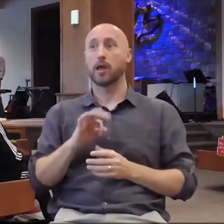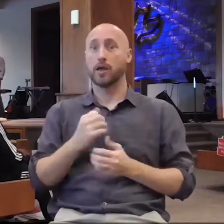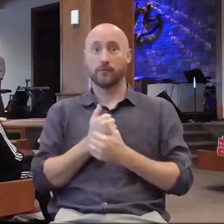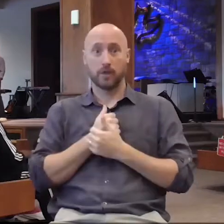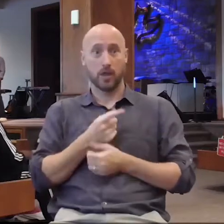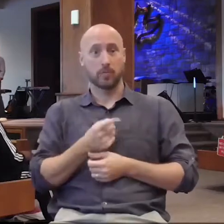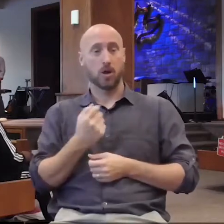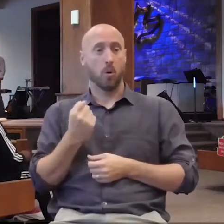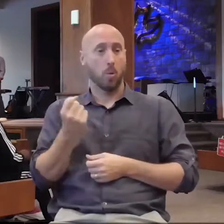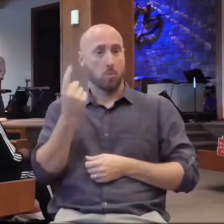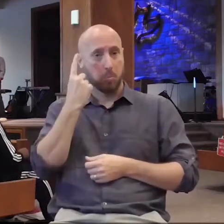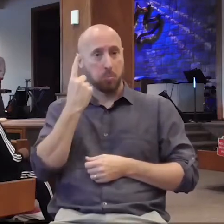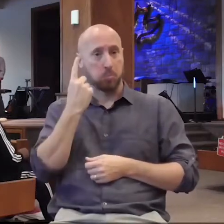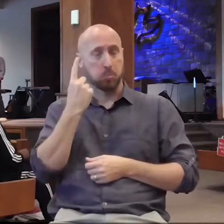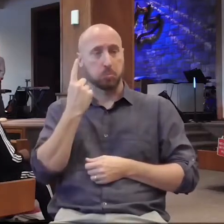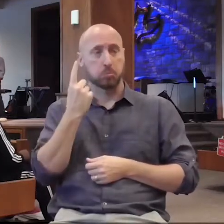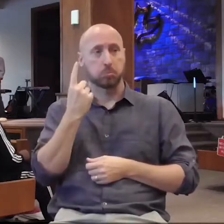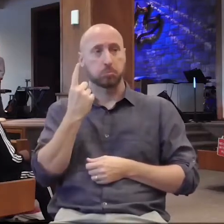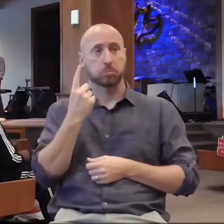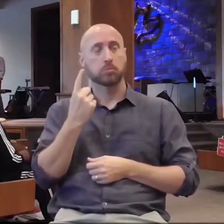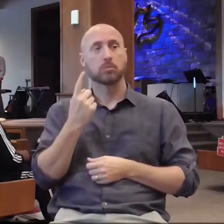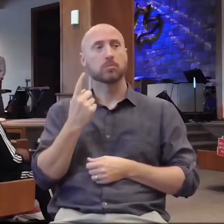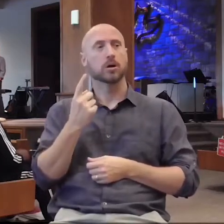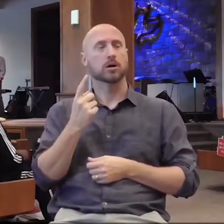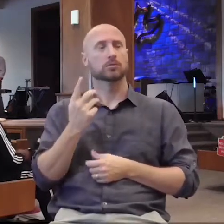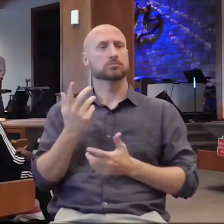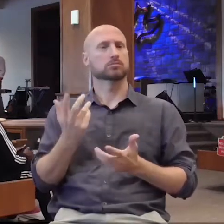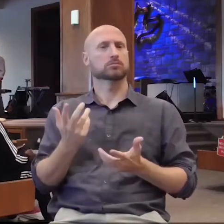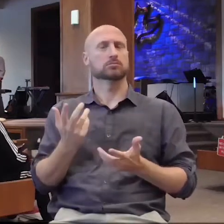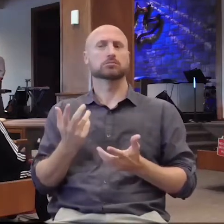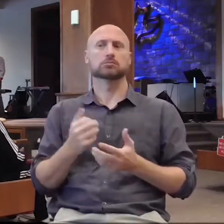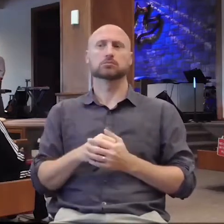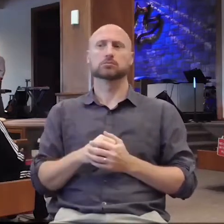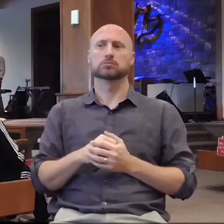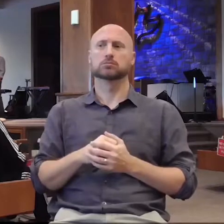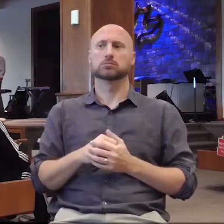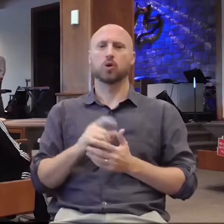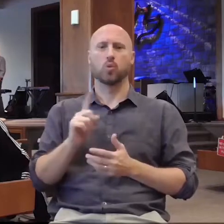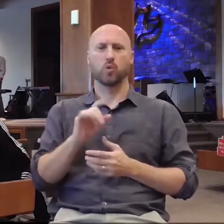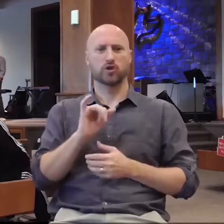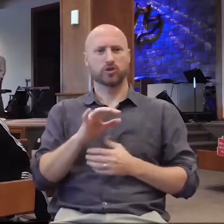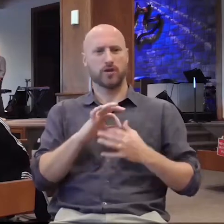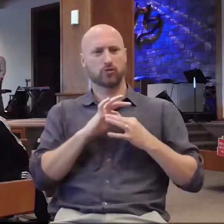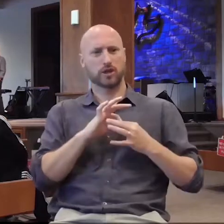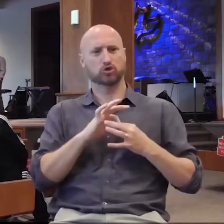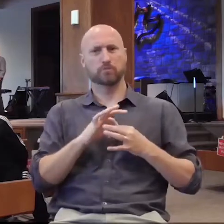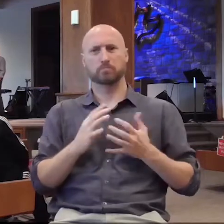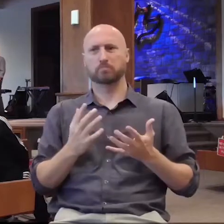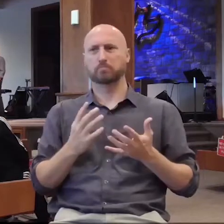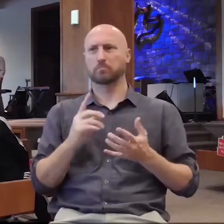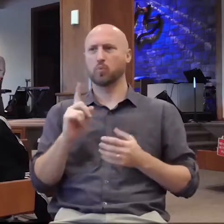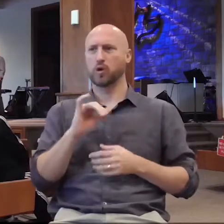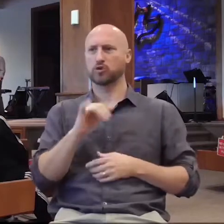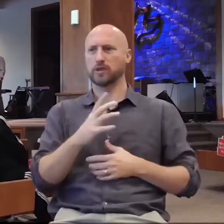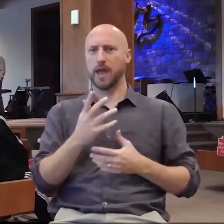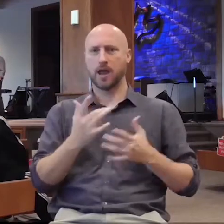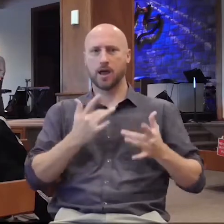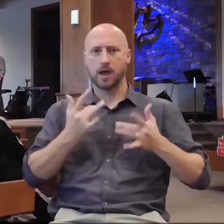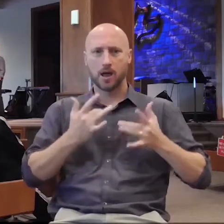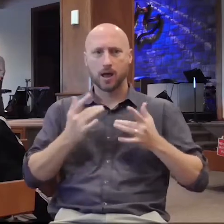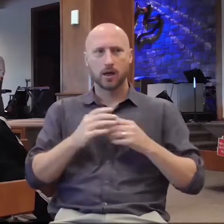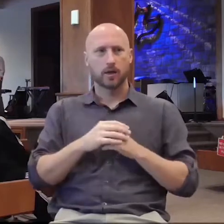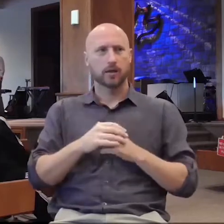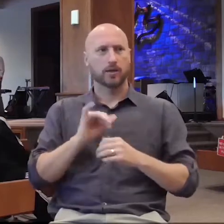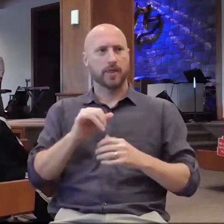I understand. But where's the espousal? Where's the love of the bride and the